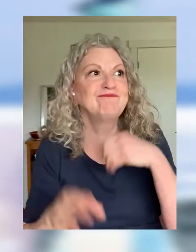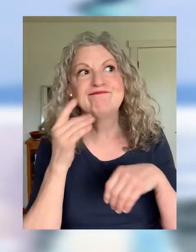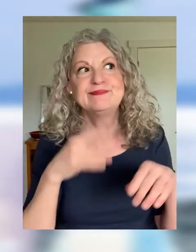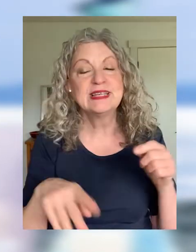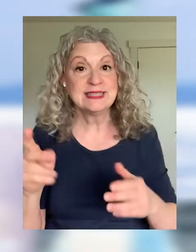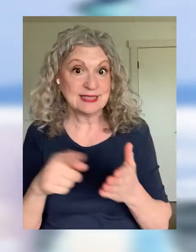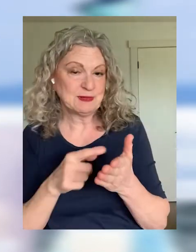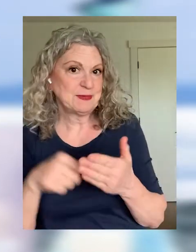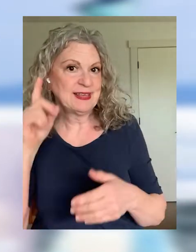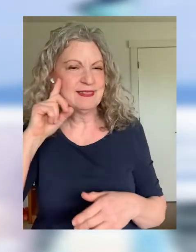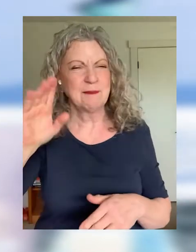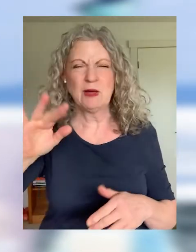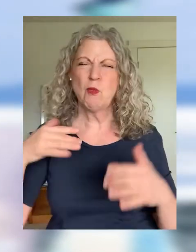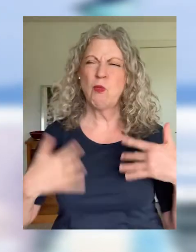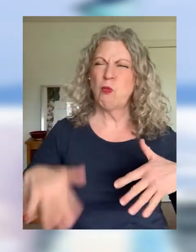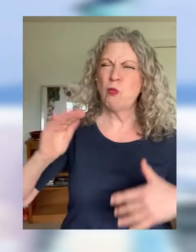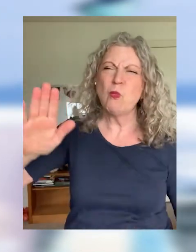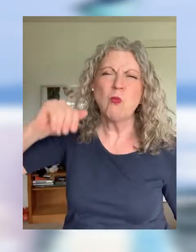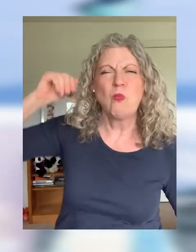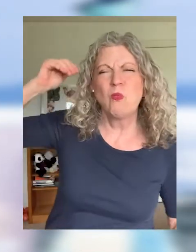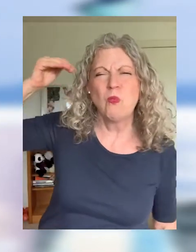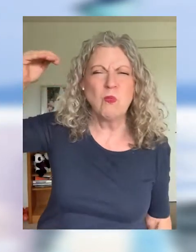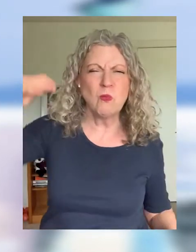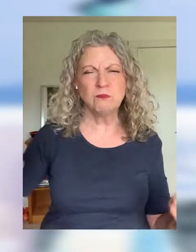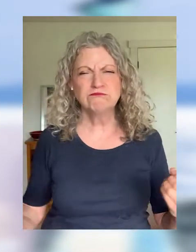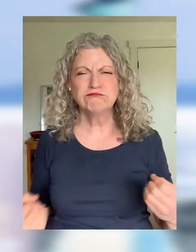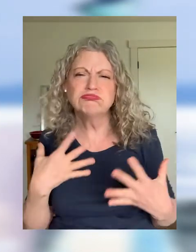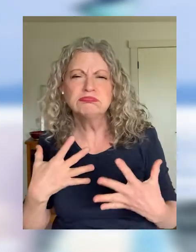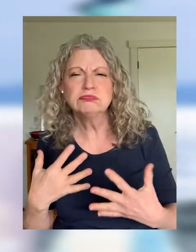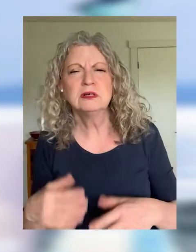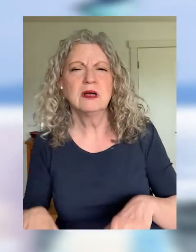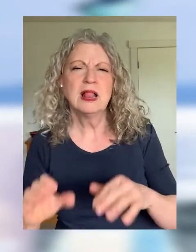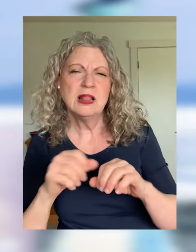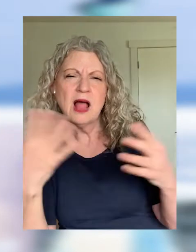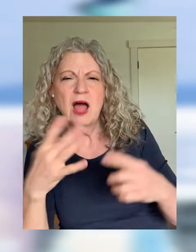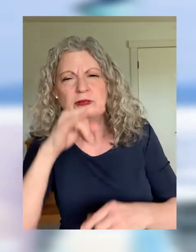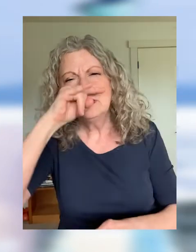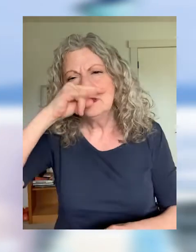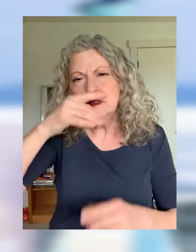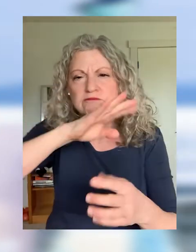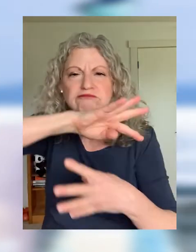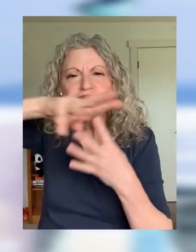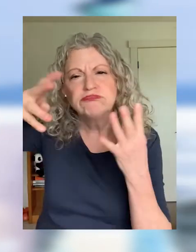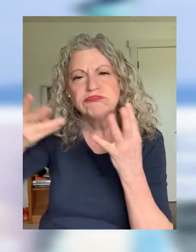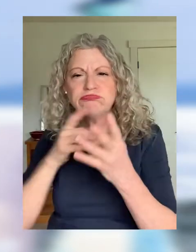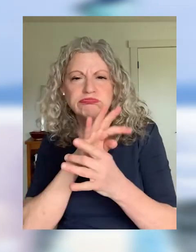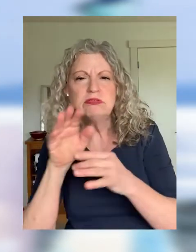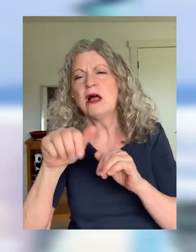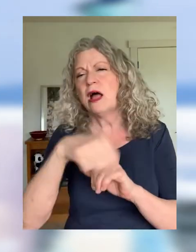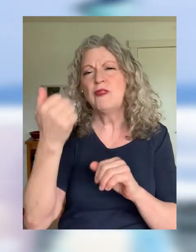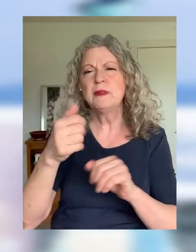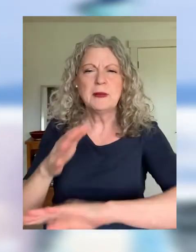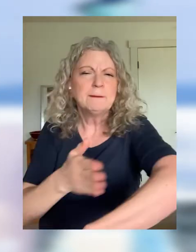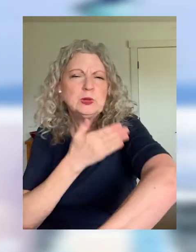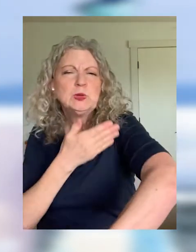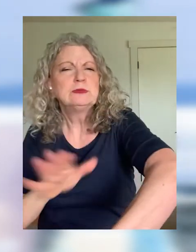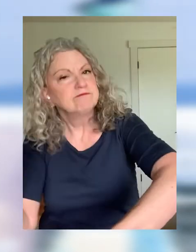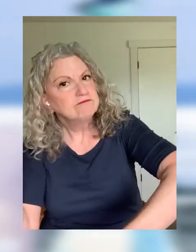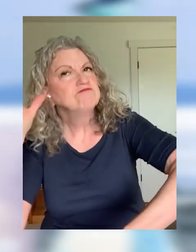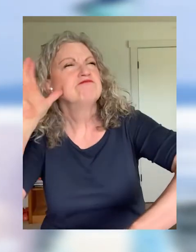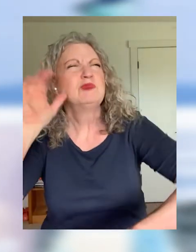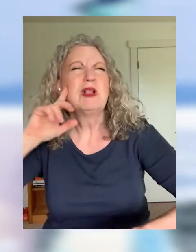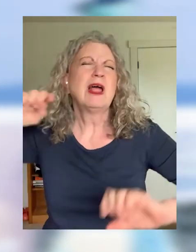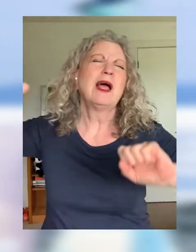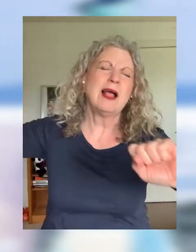I think about the intense social high of standing on the school lawn with a clutch of other kids, somebody playing whatever song we all liked